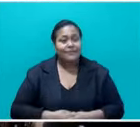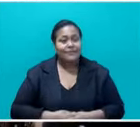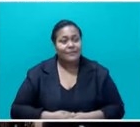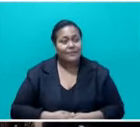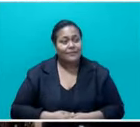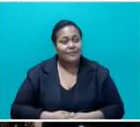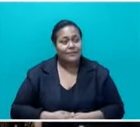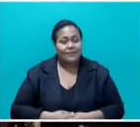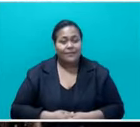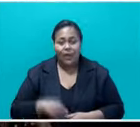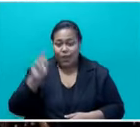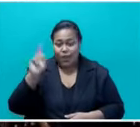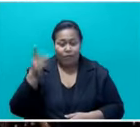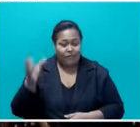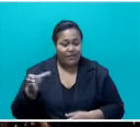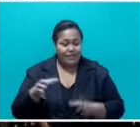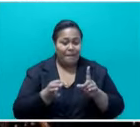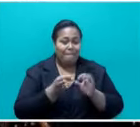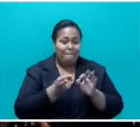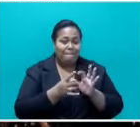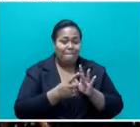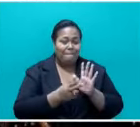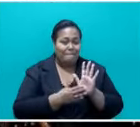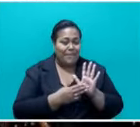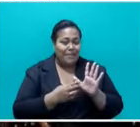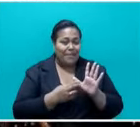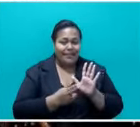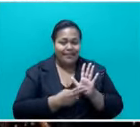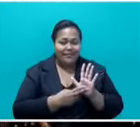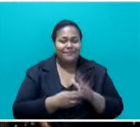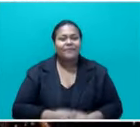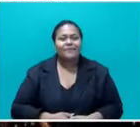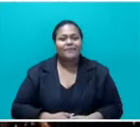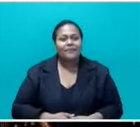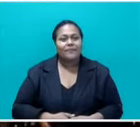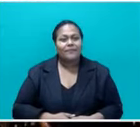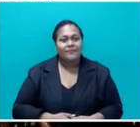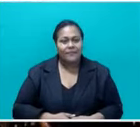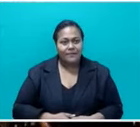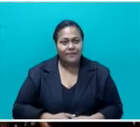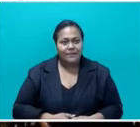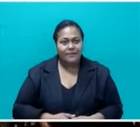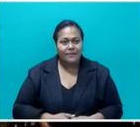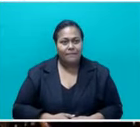Mr. Bimen Prasad, you have the floor. Thank you,